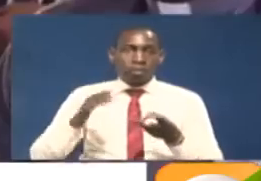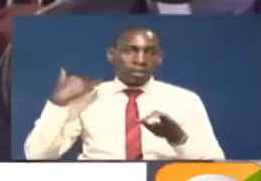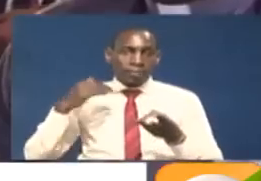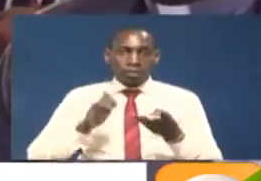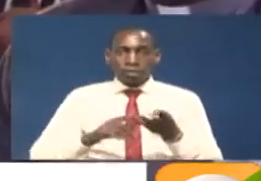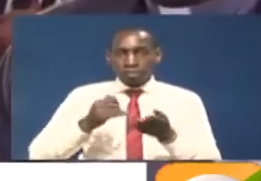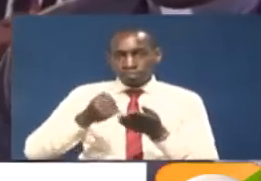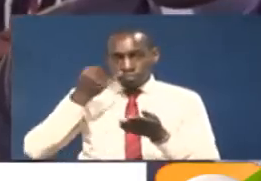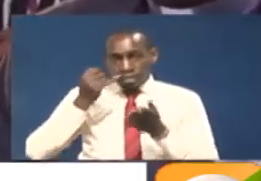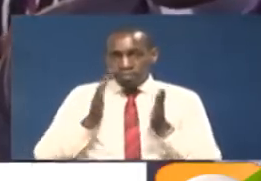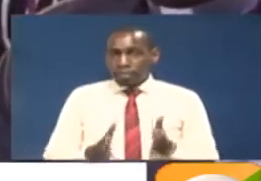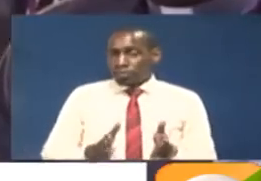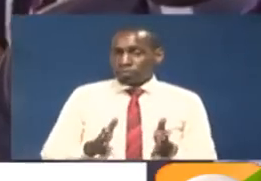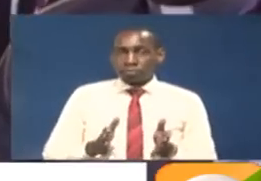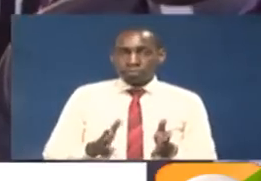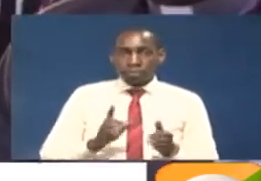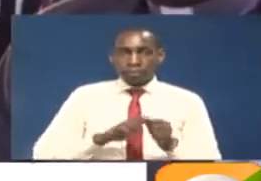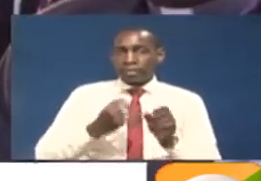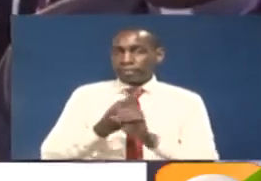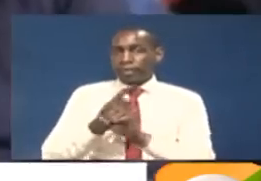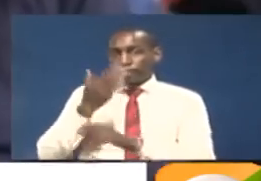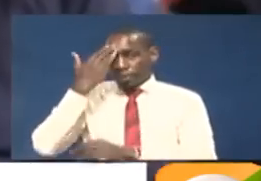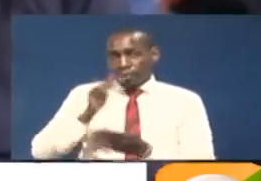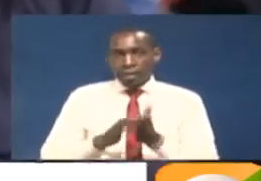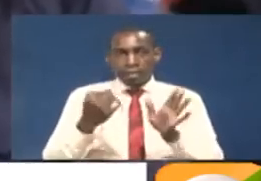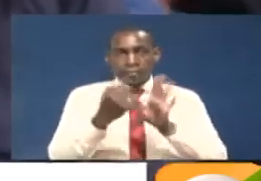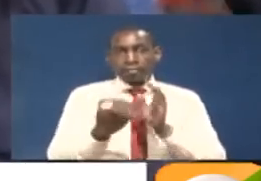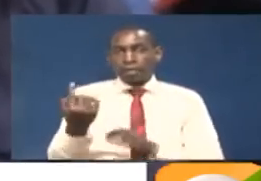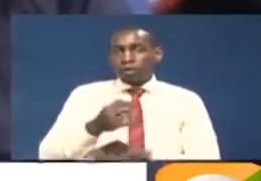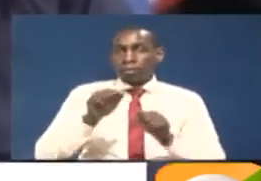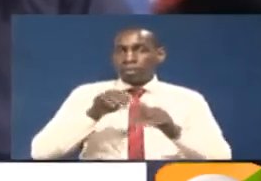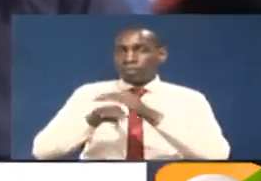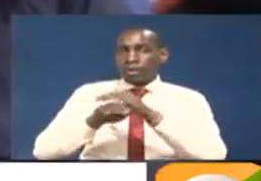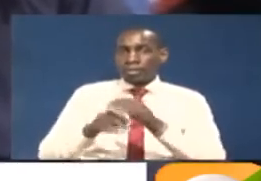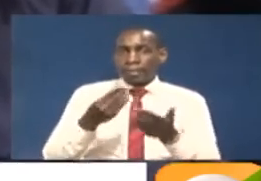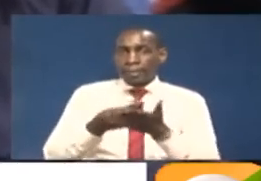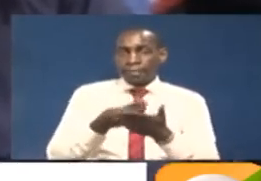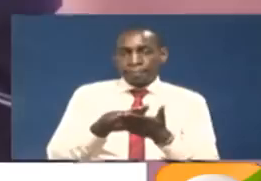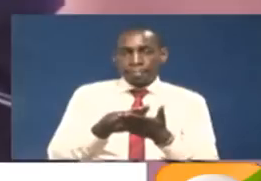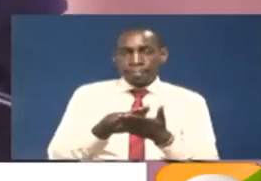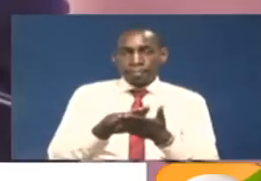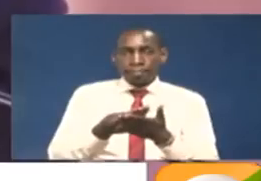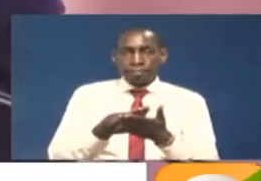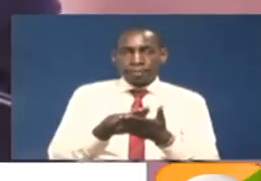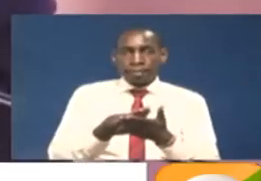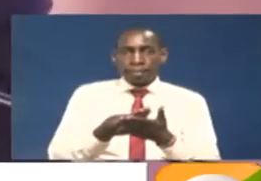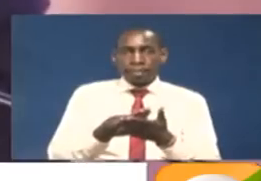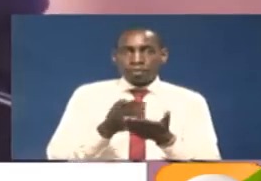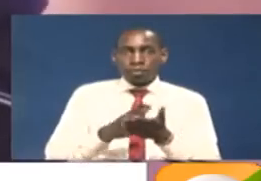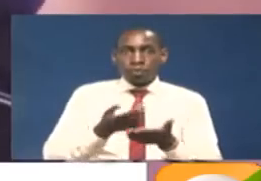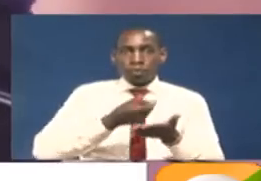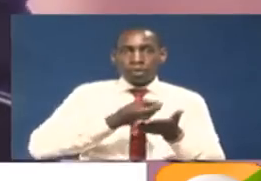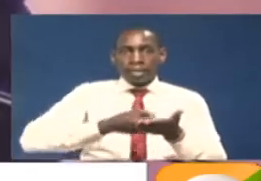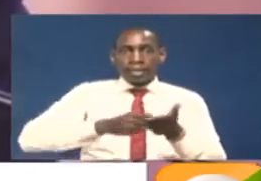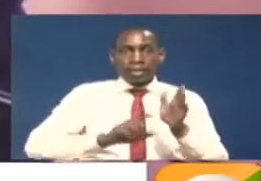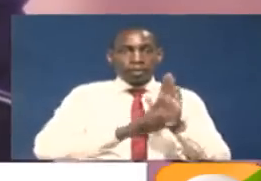criminals, drug dealers, and all those, because they are the only ones who can access that amount of money. They will be writing laws